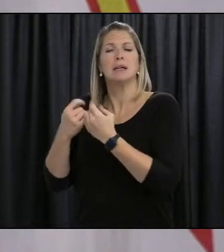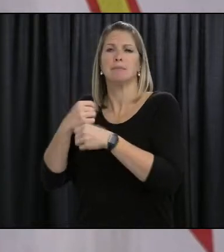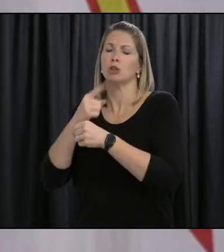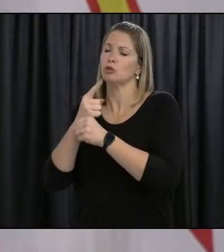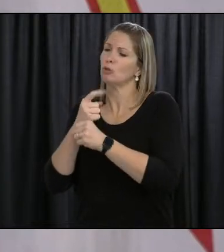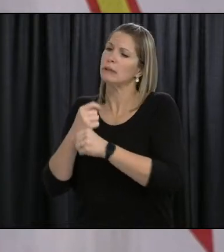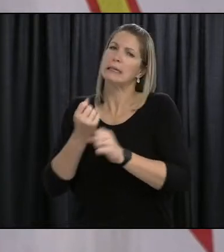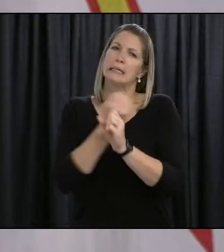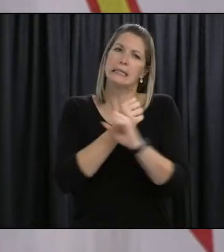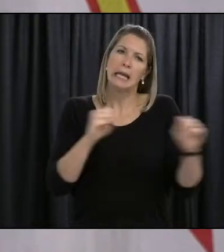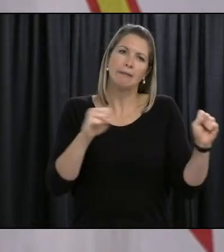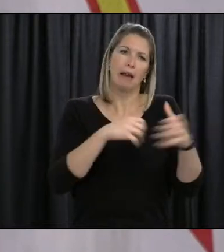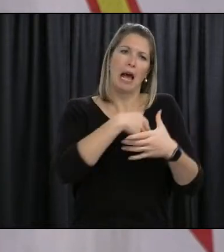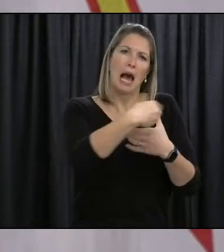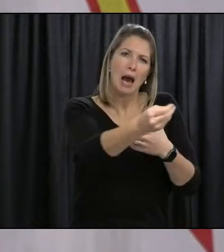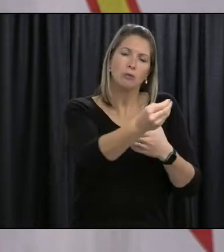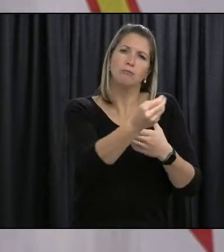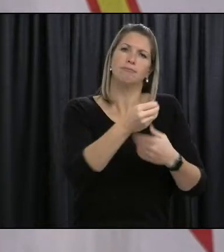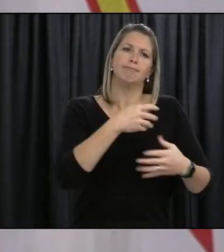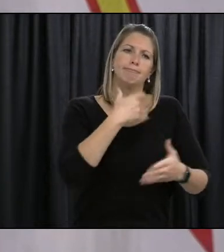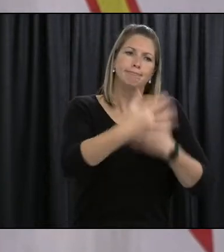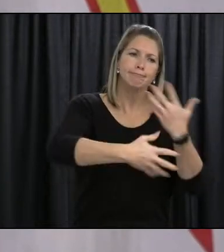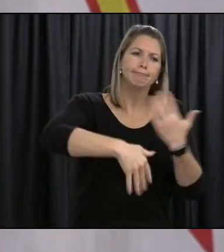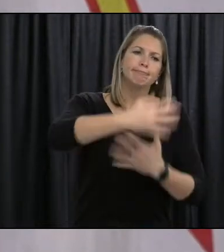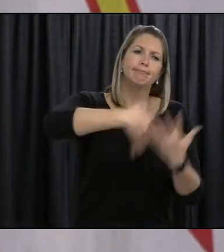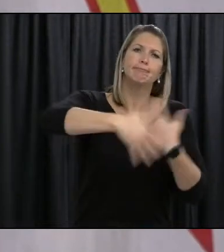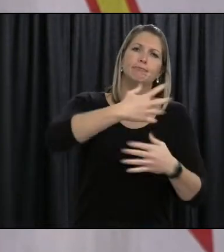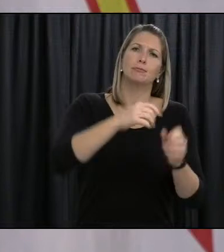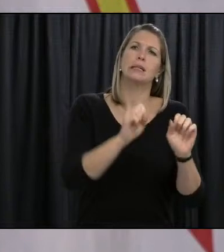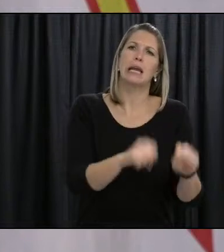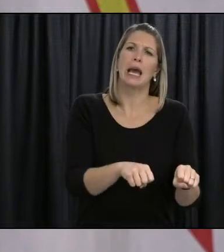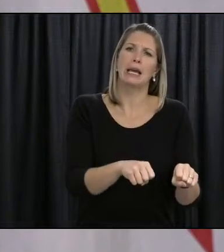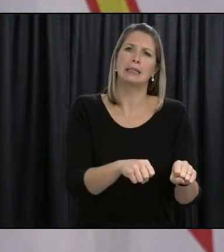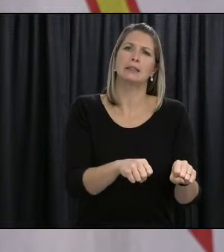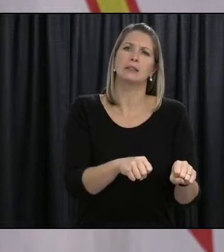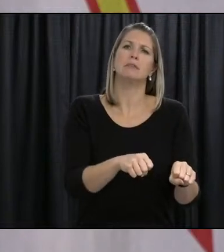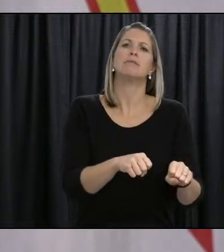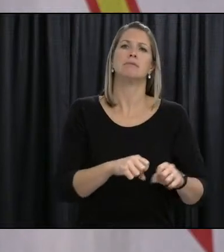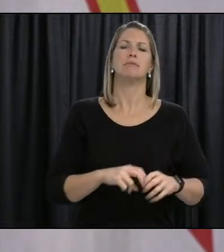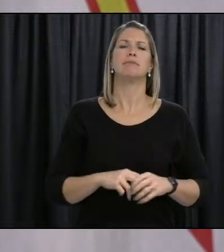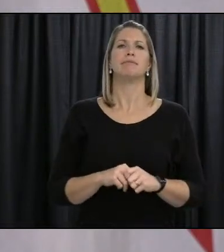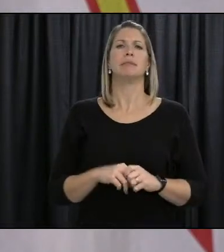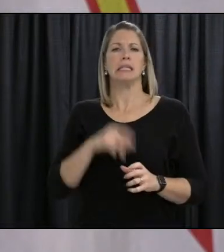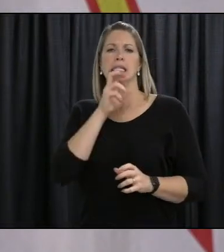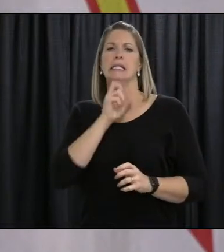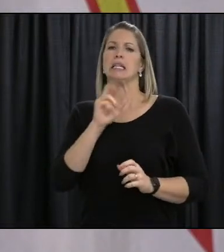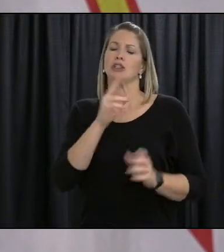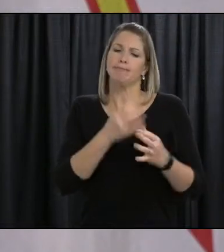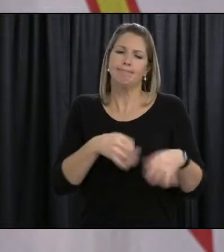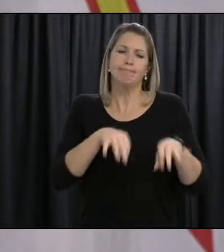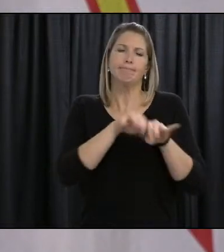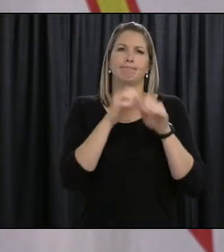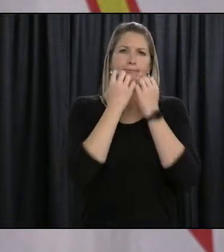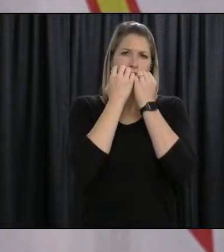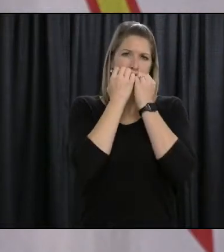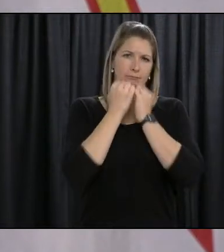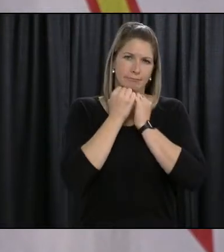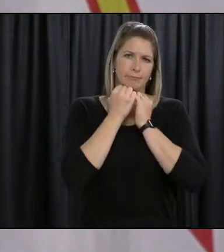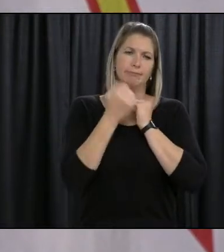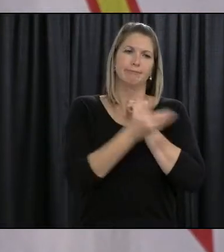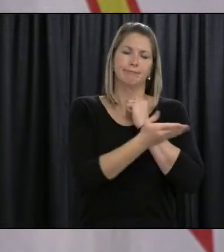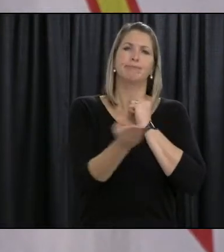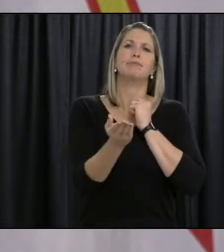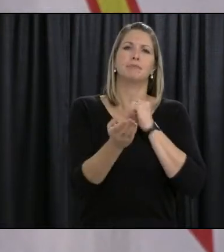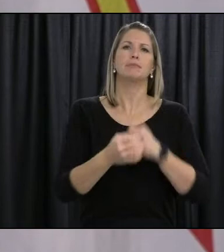safely participate in. Everyone, including seniors, must be careful where we get our information. For instance, the story on